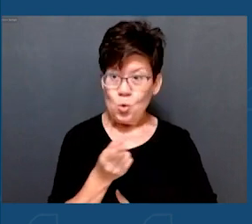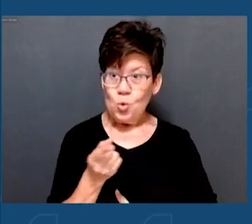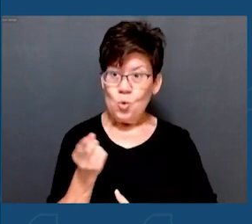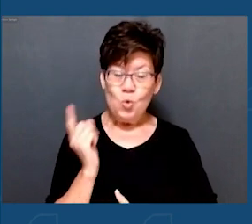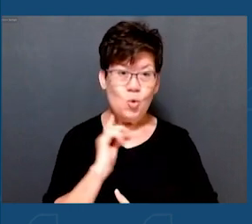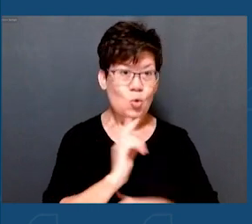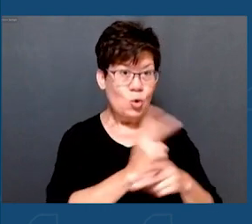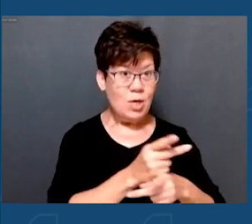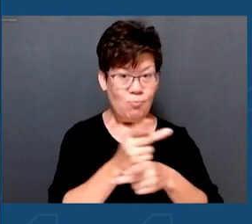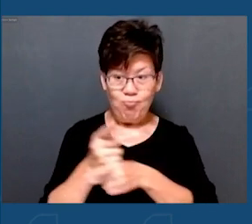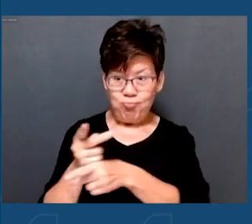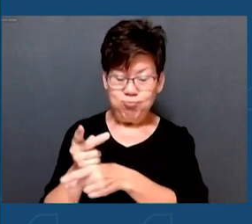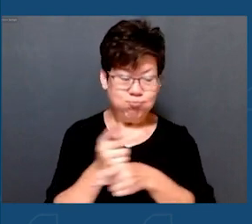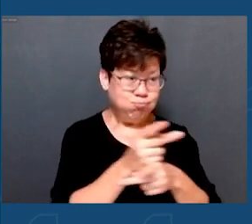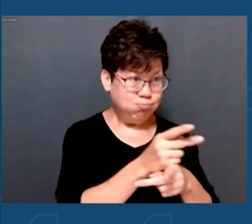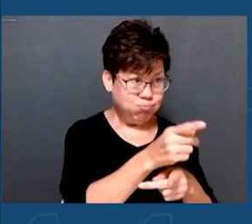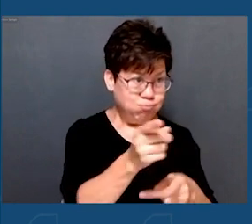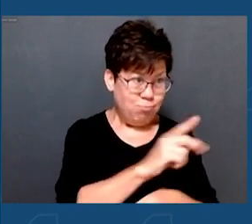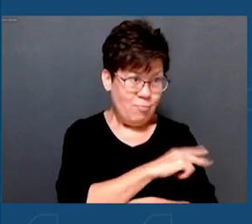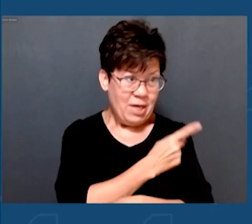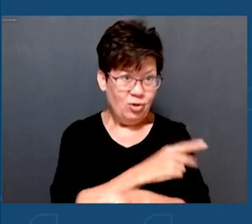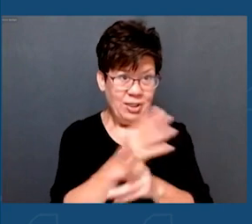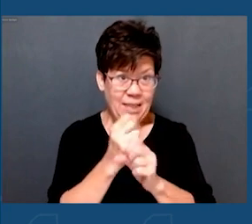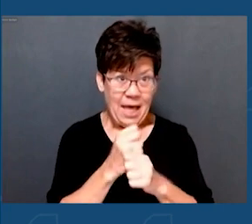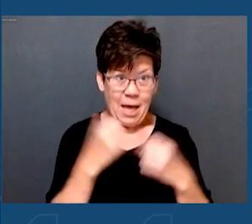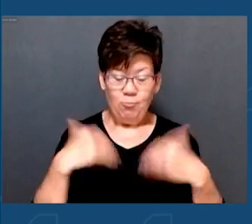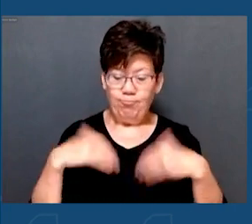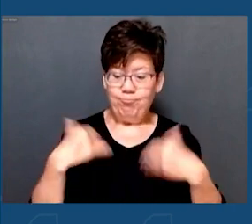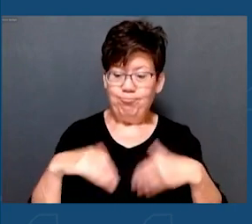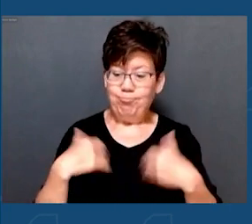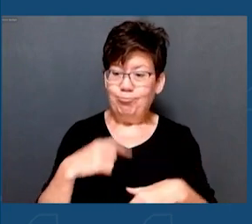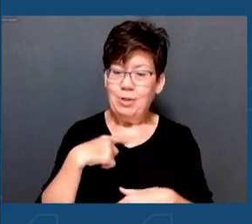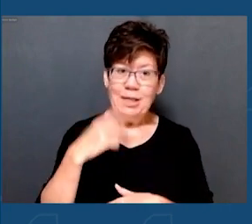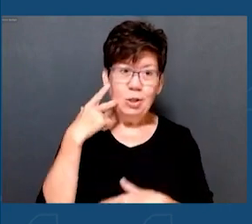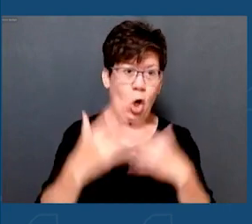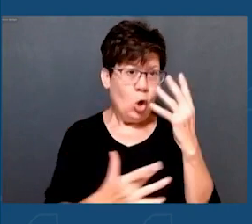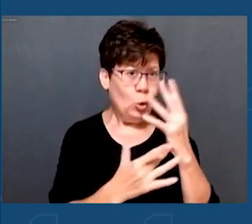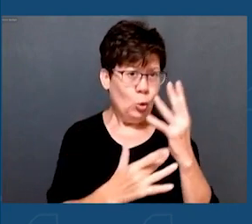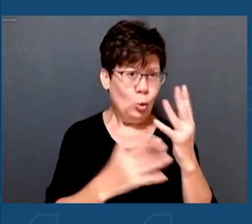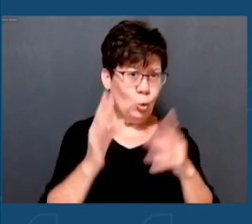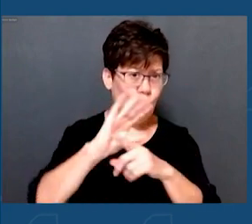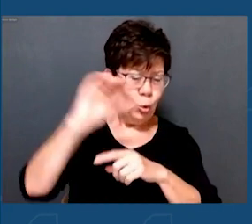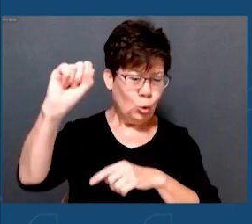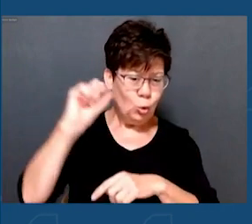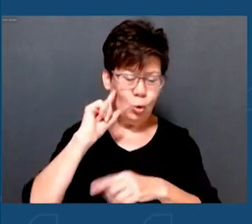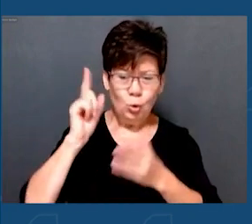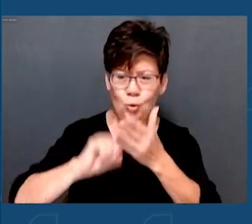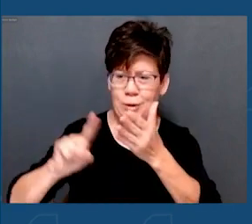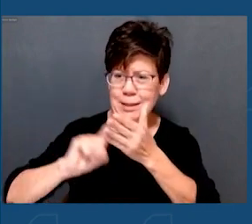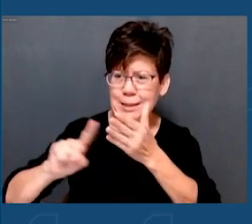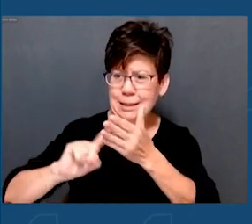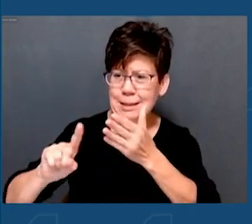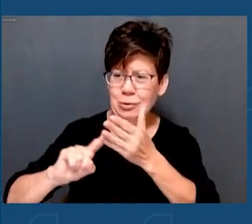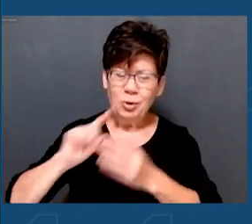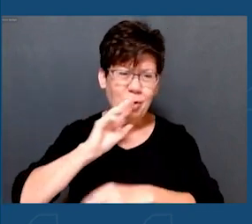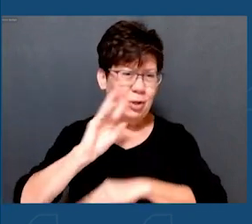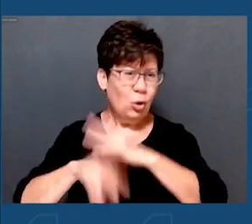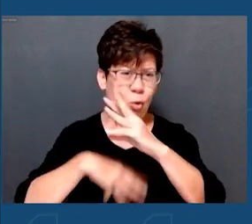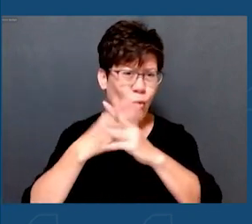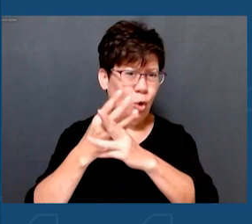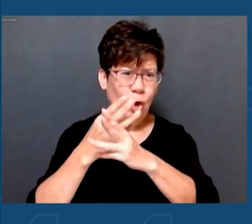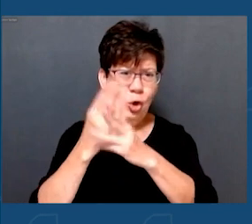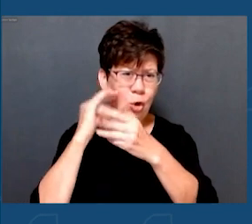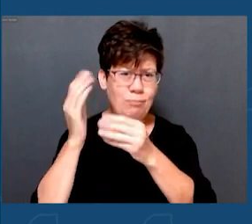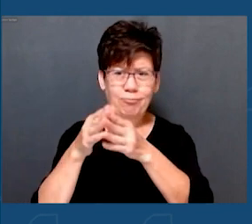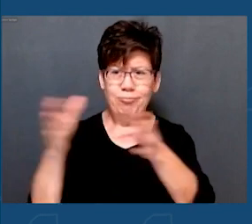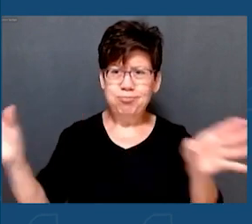is provided to patients, the cutting-edge, world-class research that is happening here, and also the